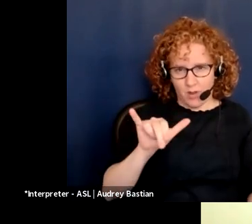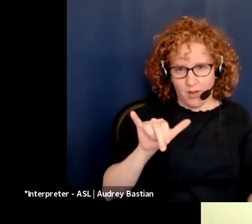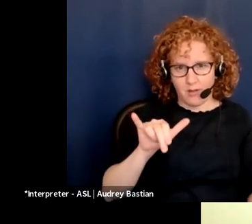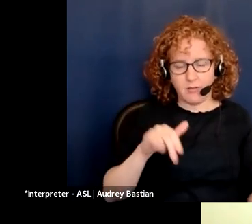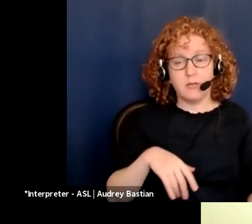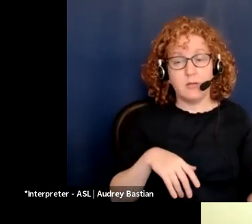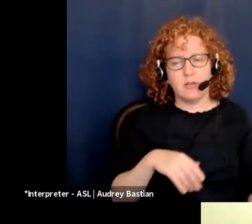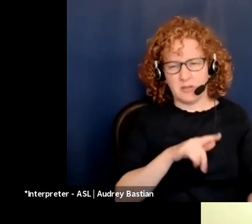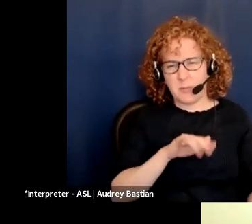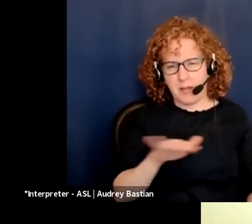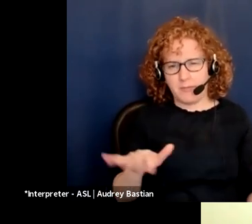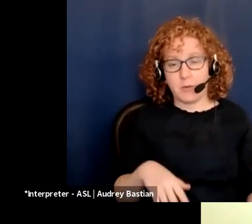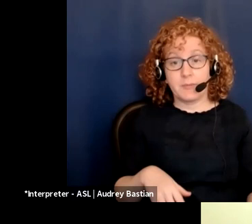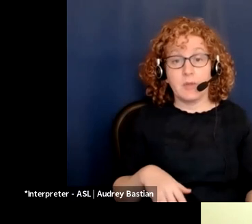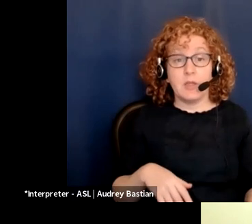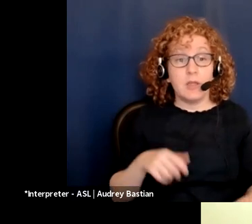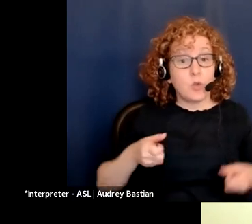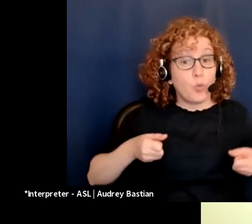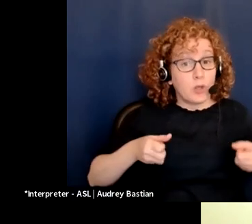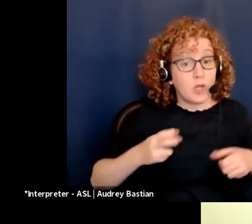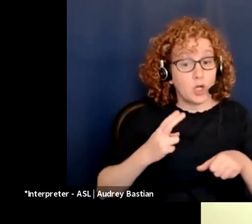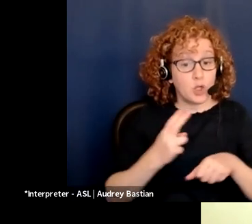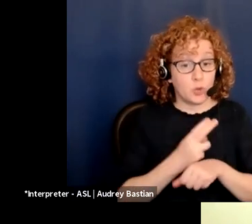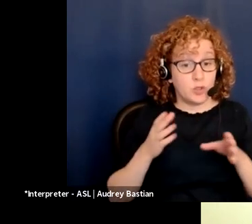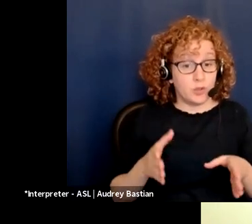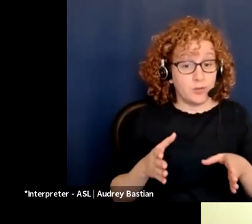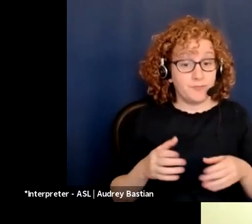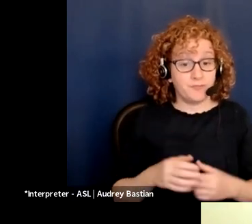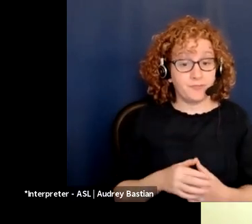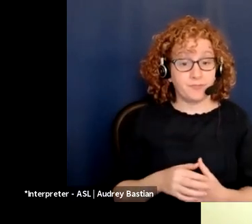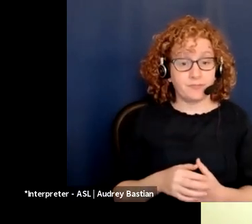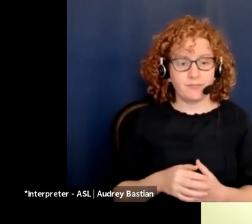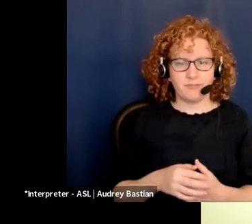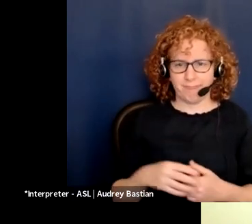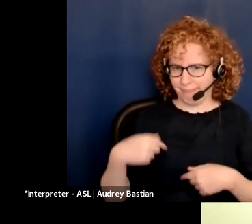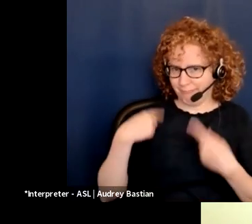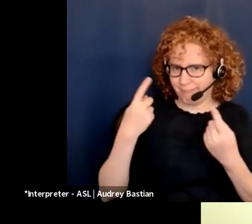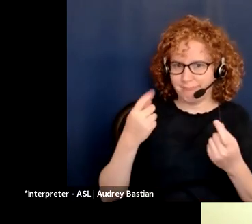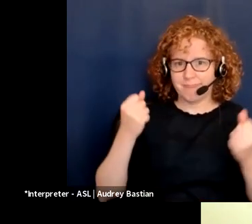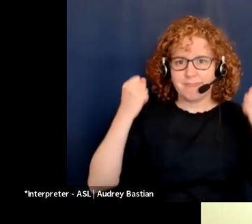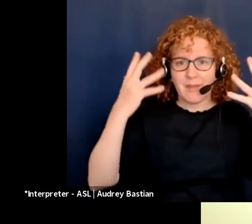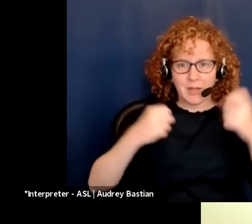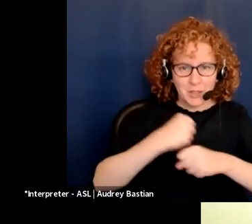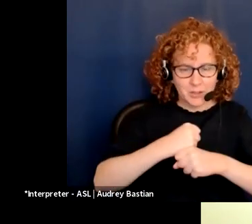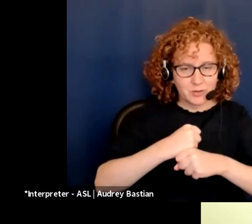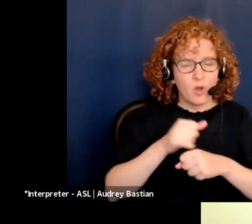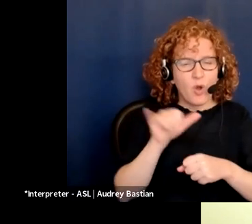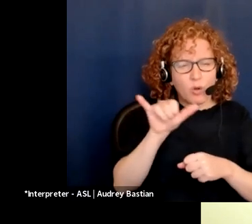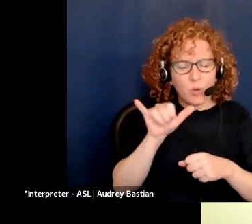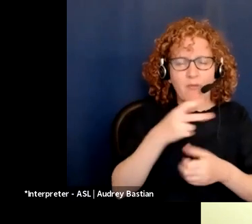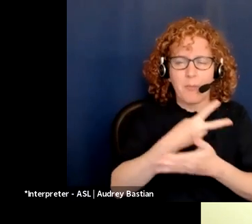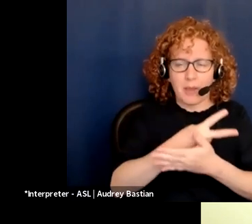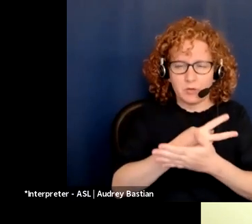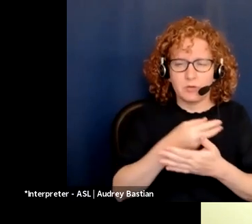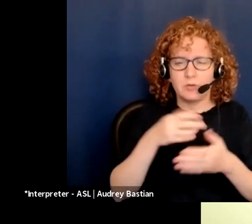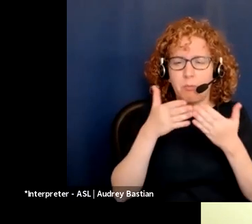is a wheelchair user, has been for decades and decades, who also has a master's in public